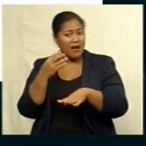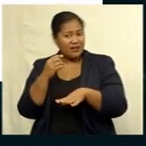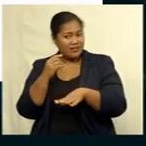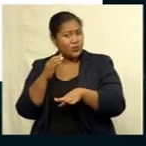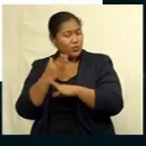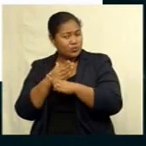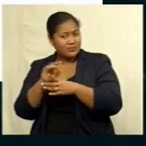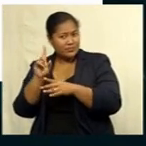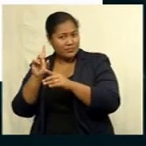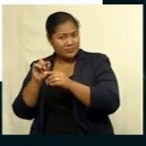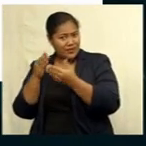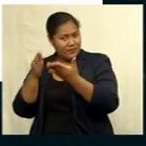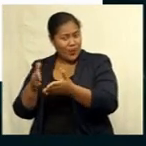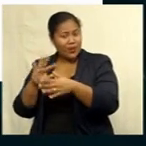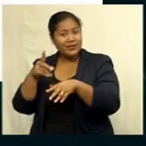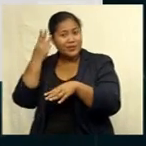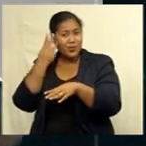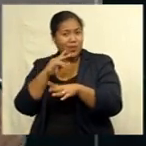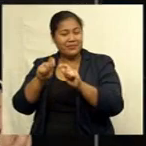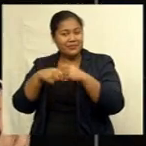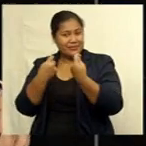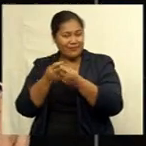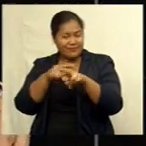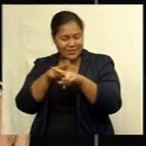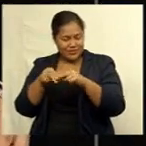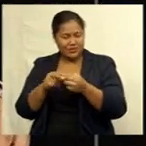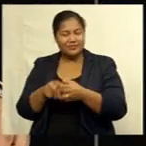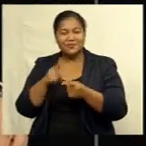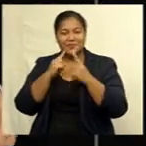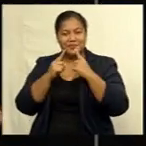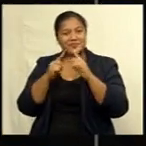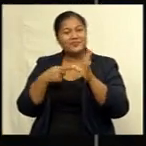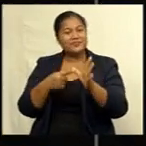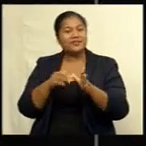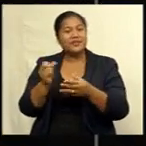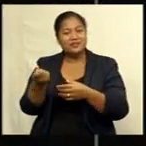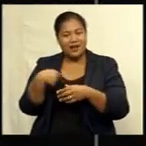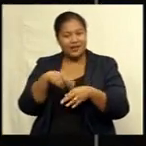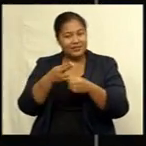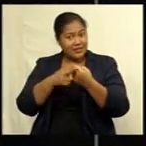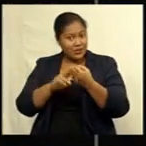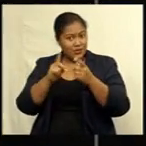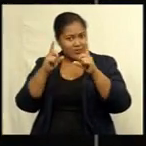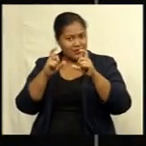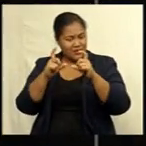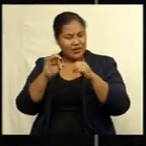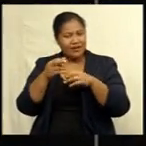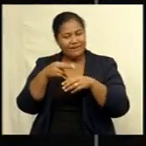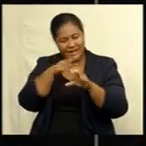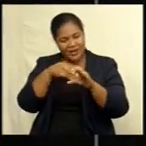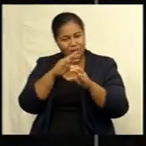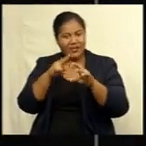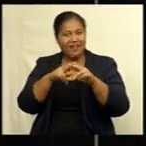in Fiji? Visit our FBC News website to answer and send us newsworthy pictures and videos,